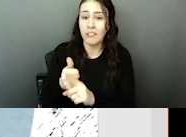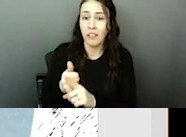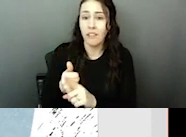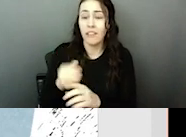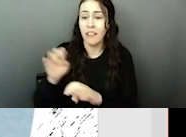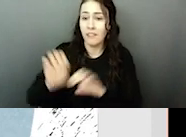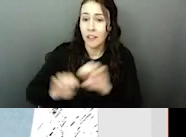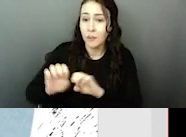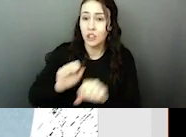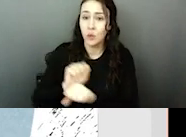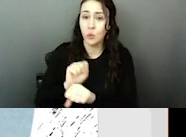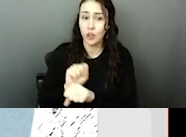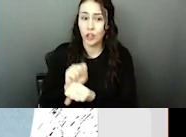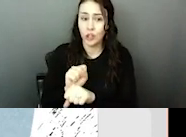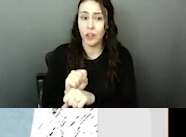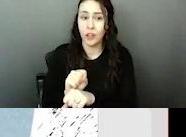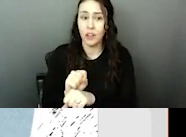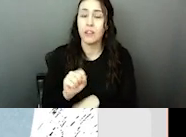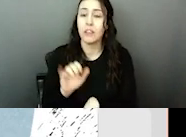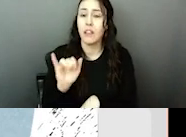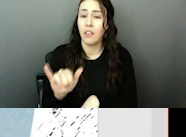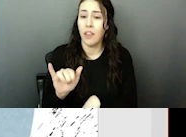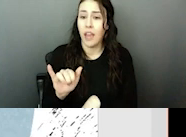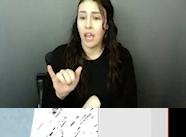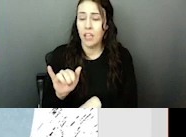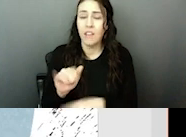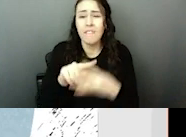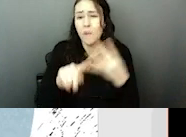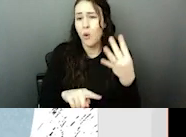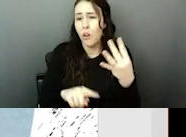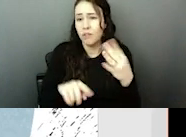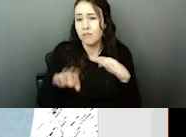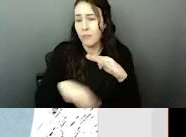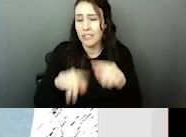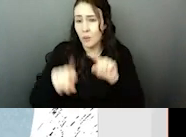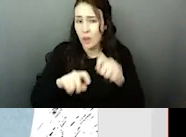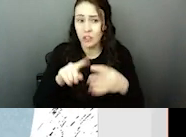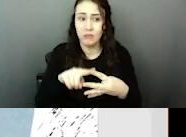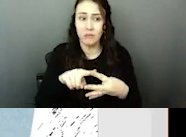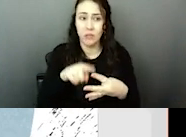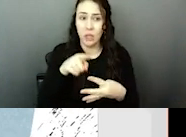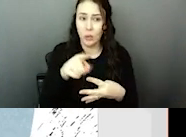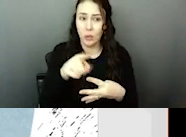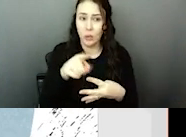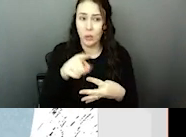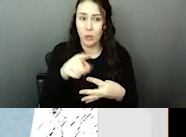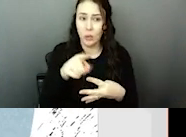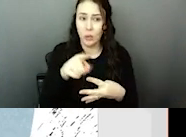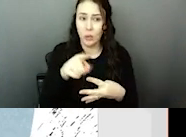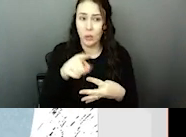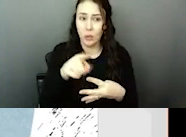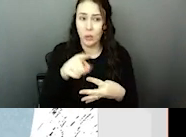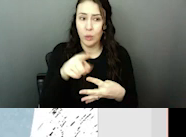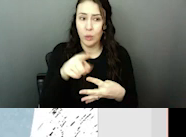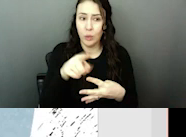that ICER work that you do, four basic questions. What did you do? Why did you do it? What were